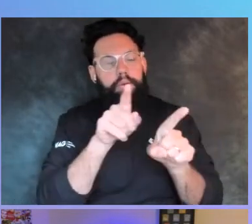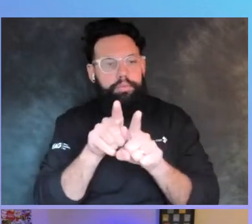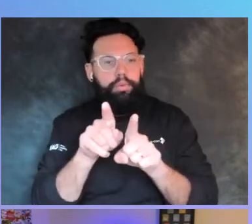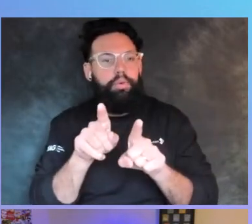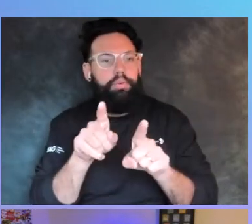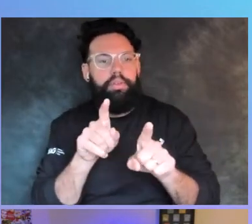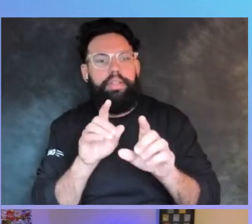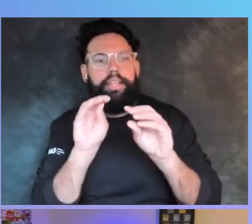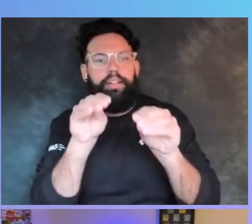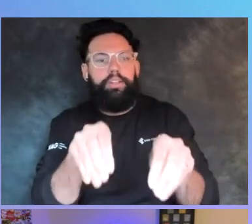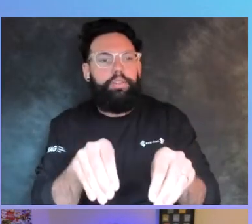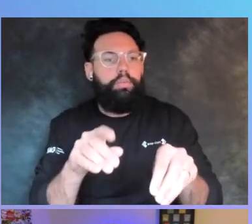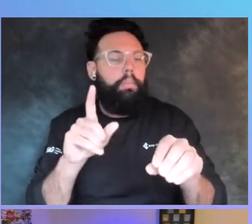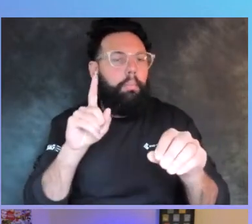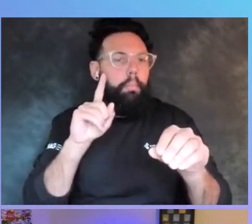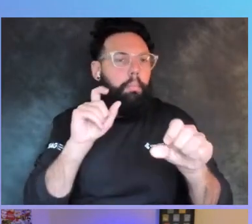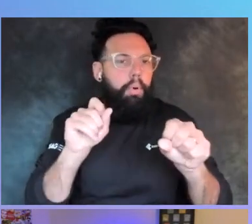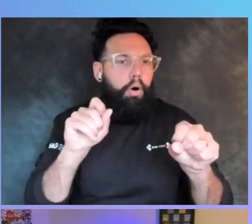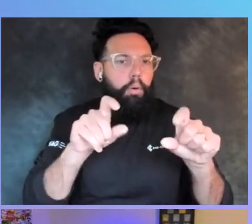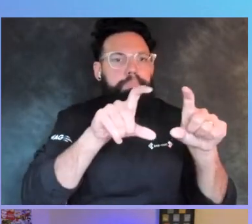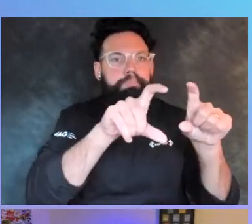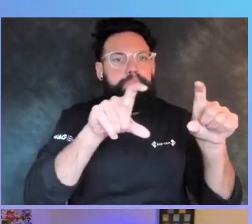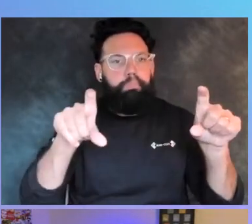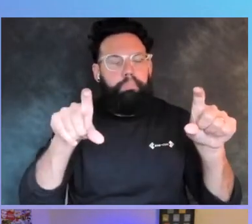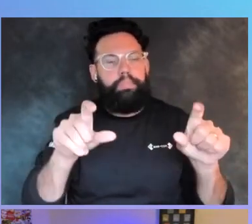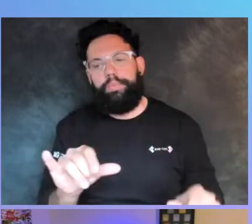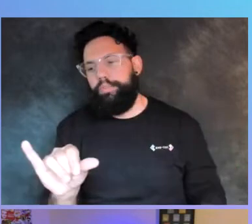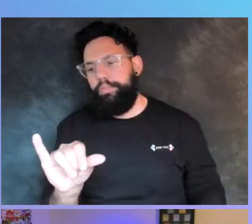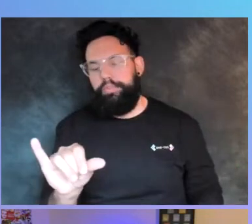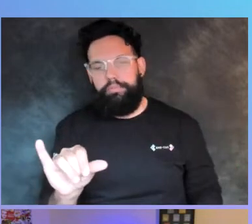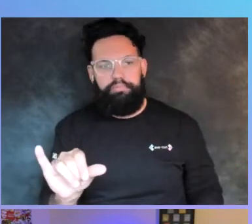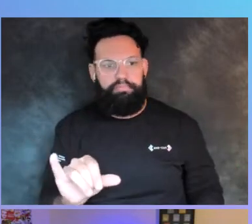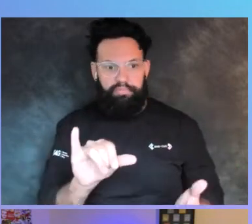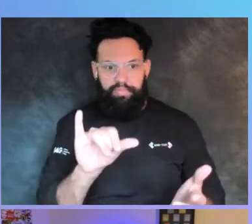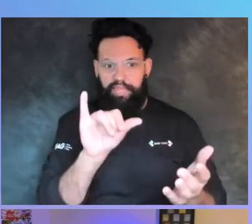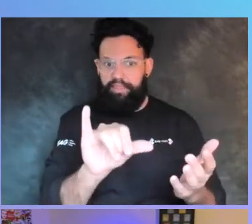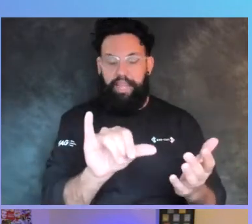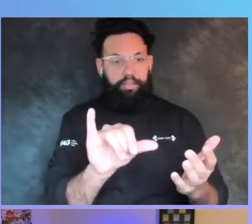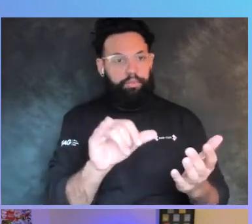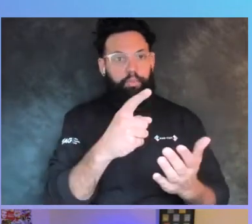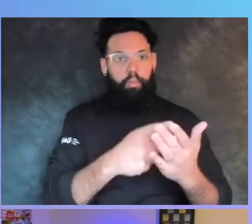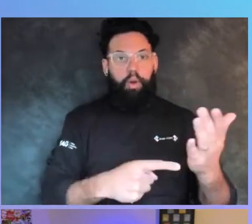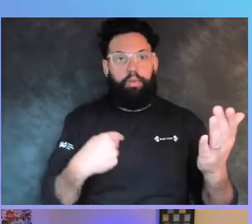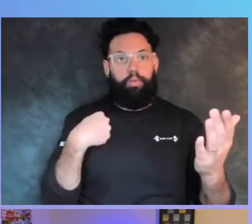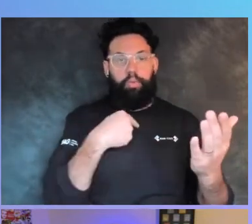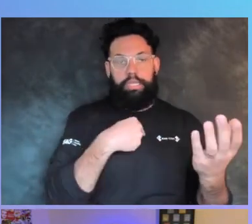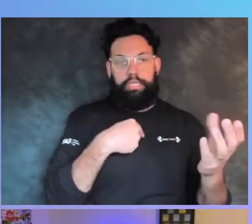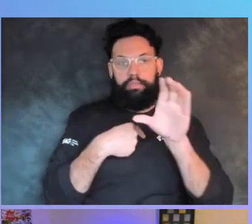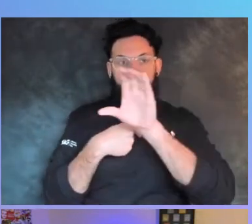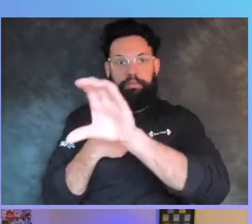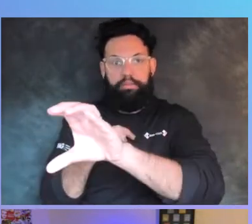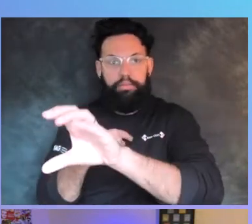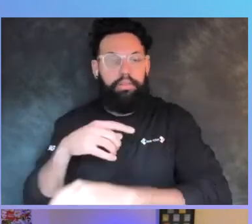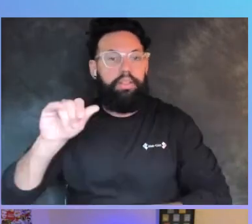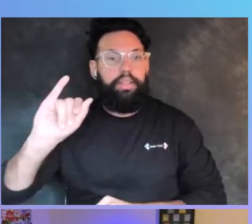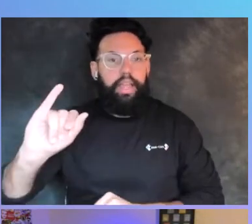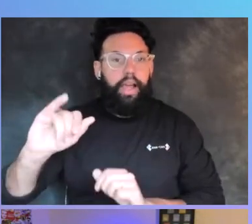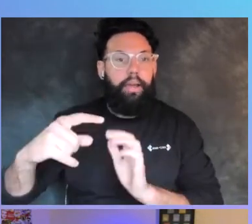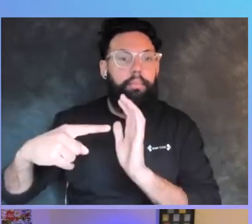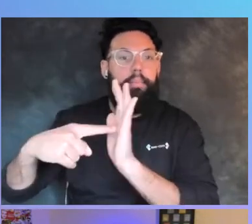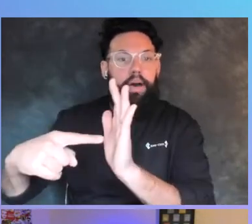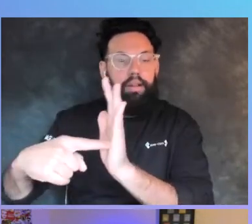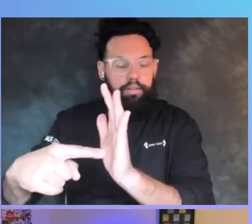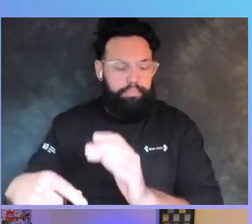presumably. So that's all the information that this AI model has going into this, along with the Axe core